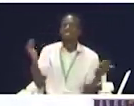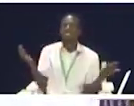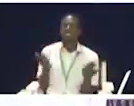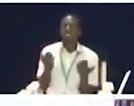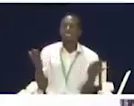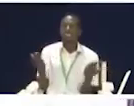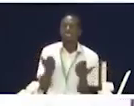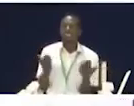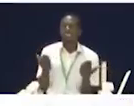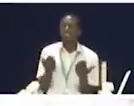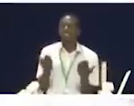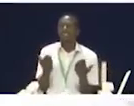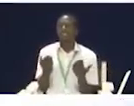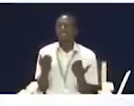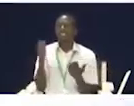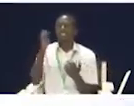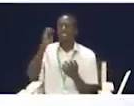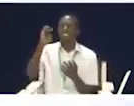Yanana,